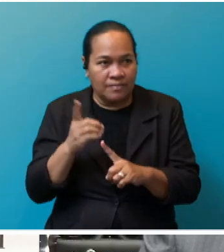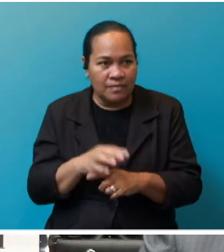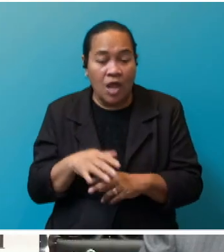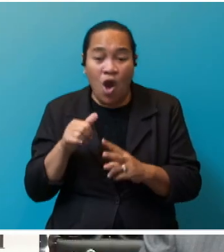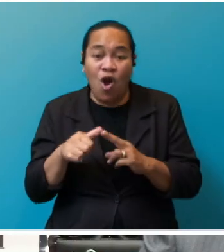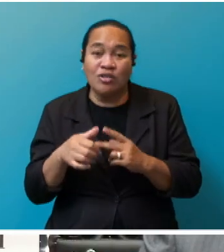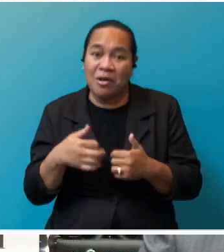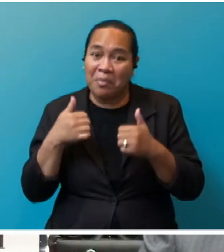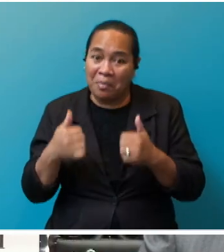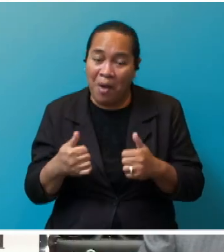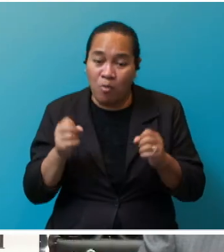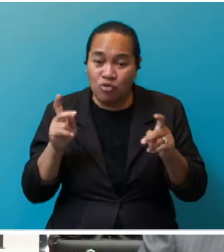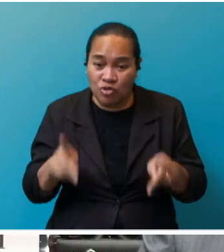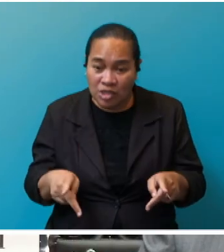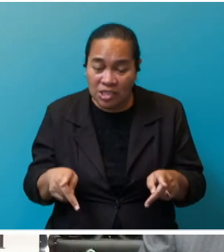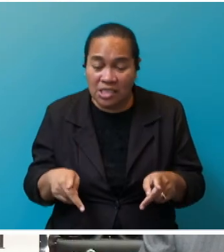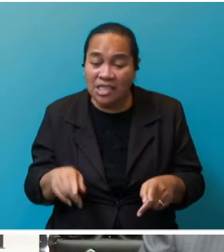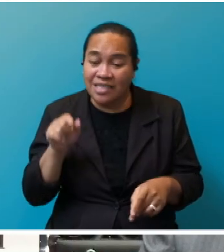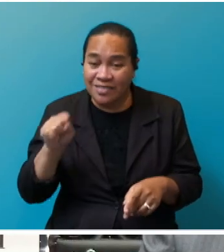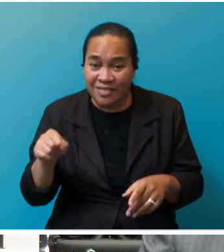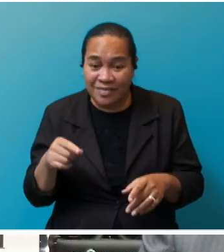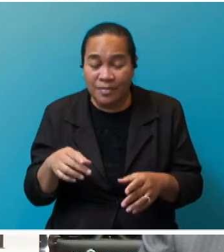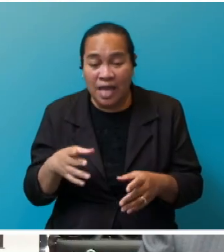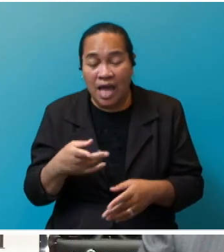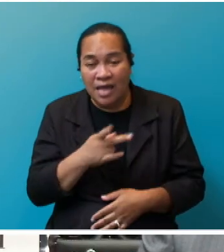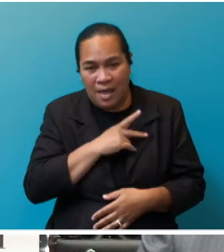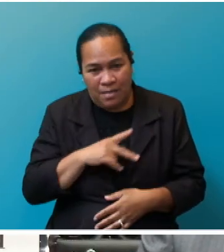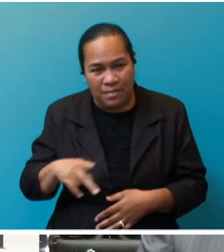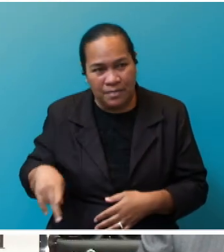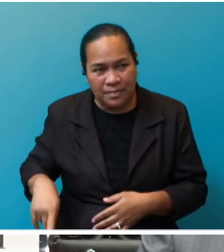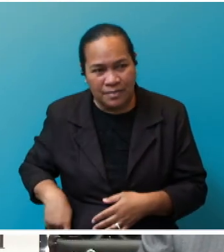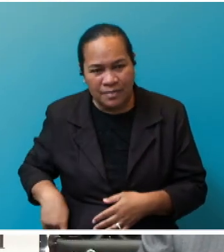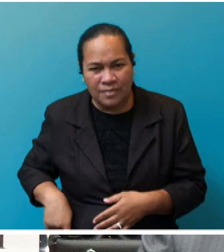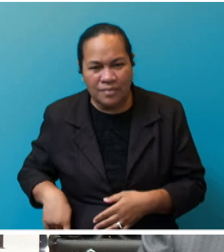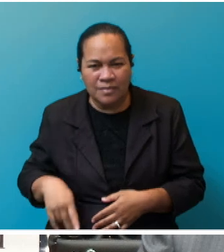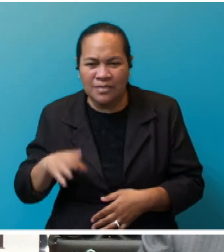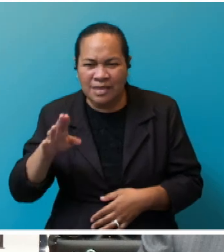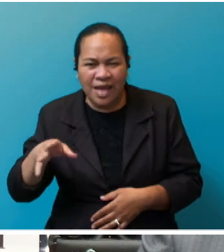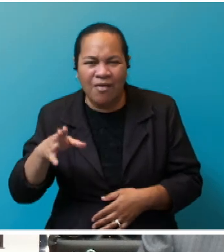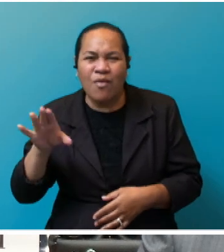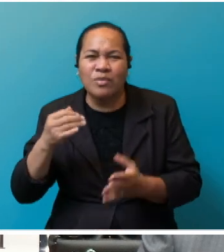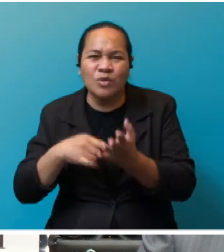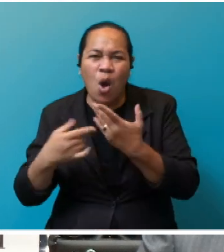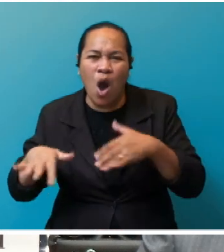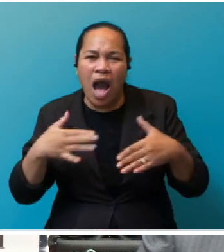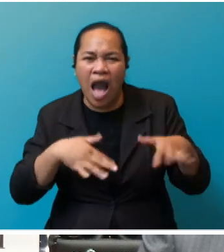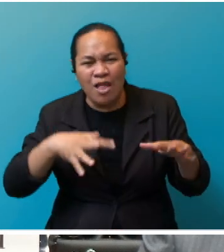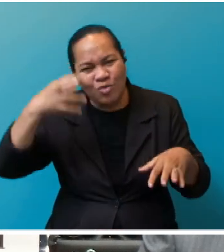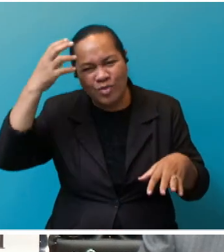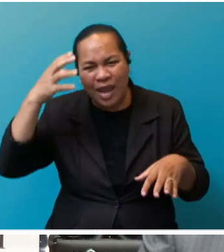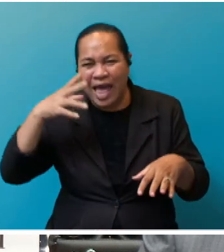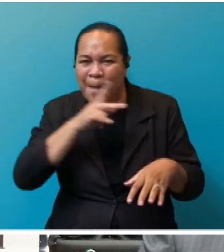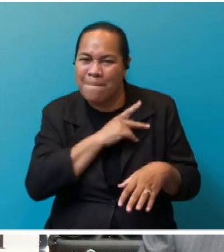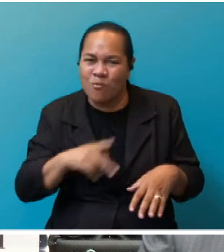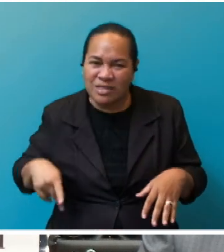privilege to have with us Princess Royal, Her Royal Highness, Princess Salvote Mafileo Pilolevu Tuita.